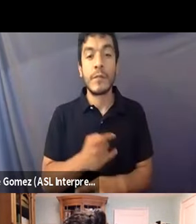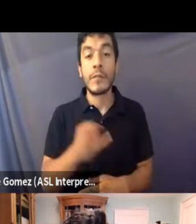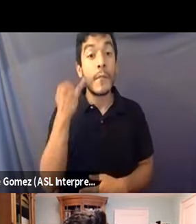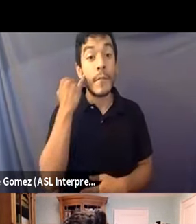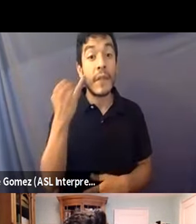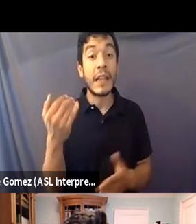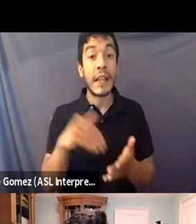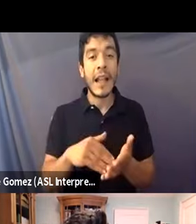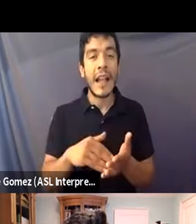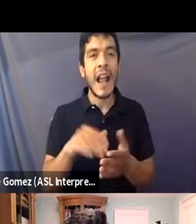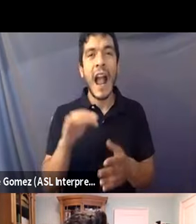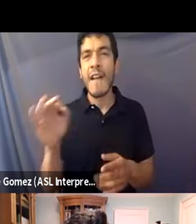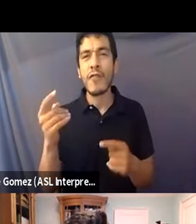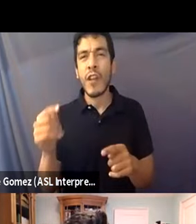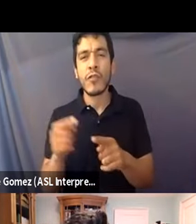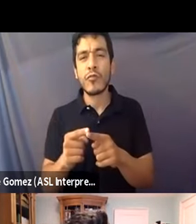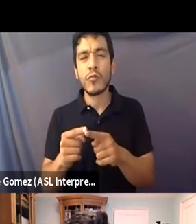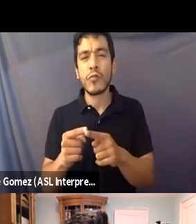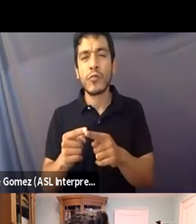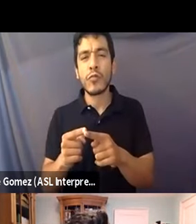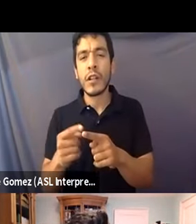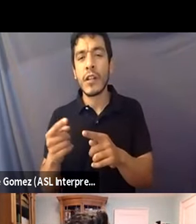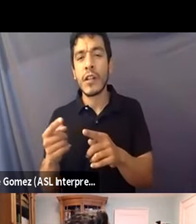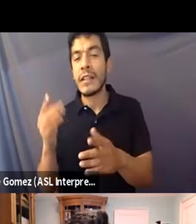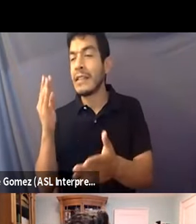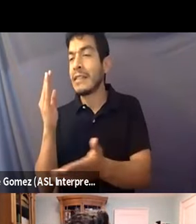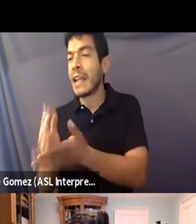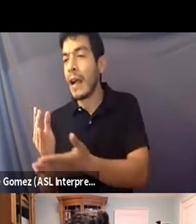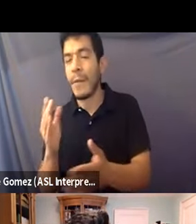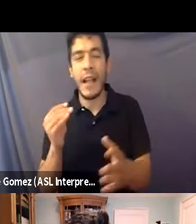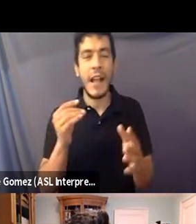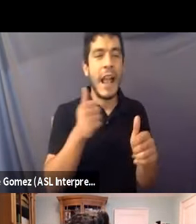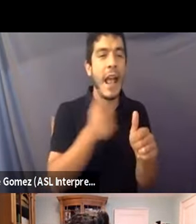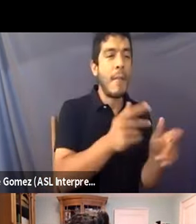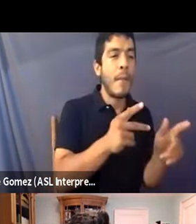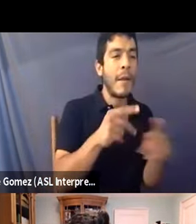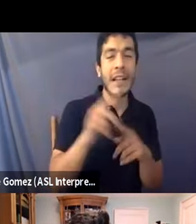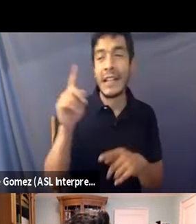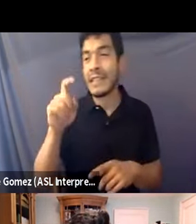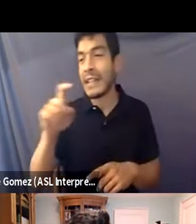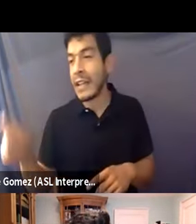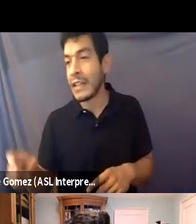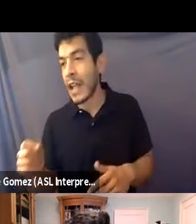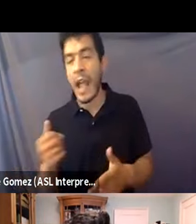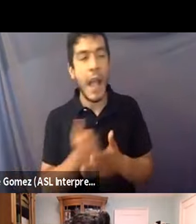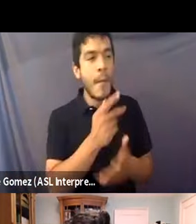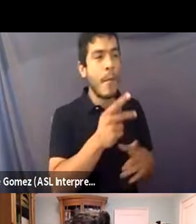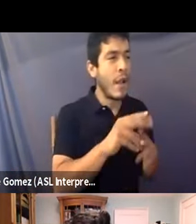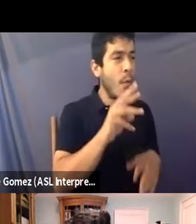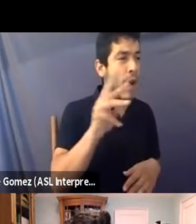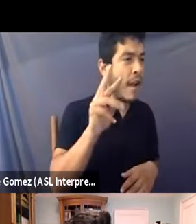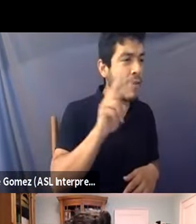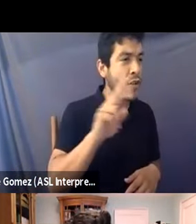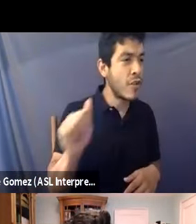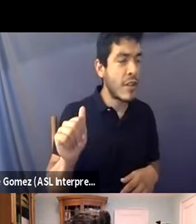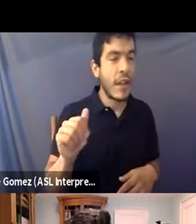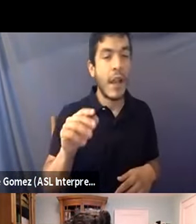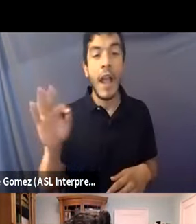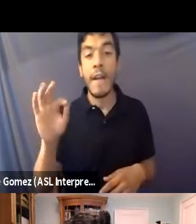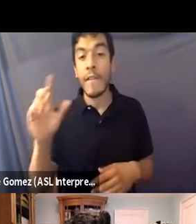whack-a-mole and trying to help out the homies in Texas and trying to help out the homies in West Virginia, try to help out the homies in North Carolina and Florida,